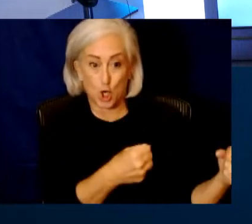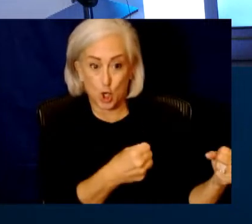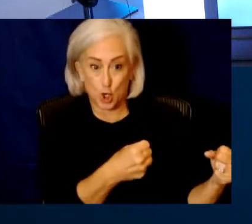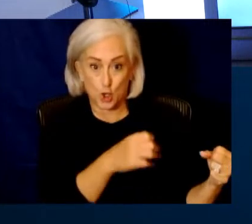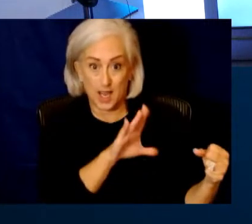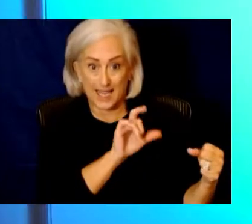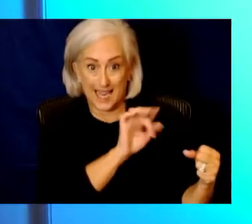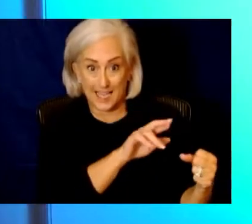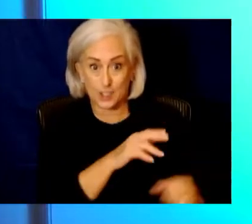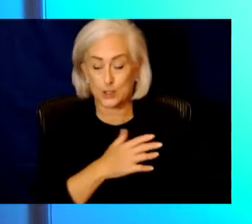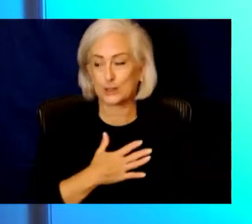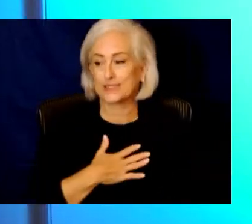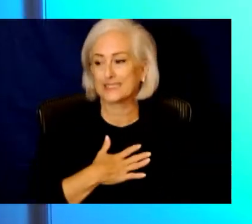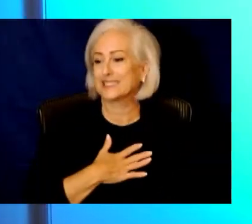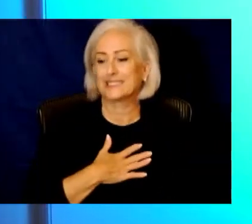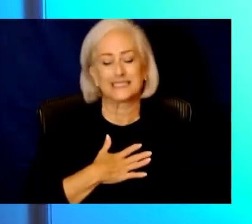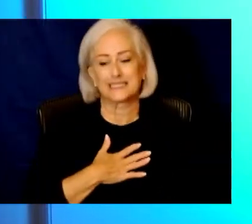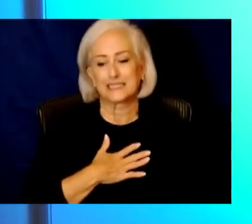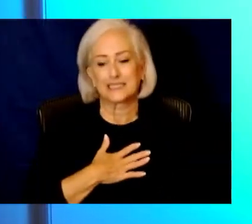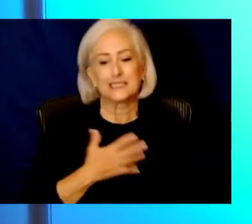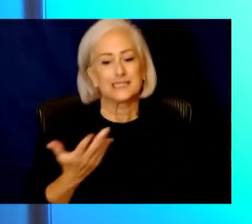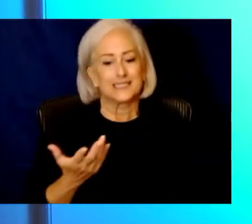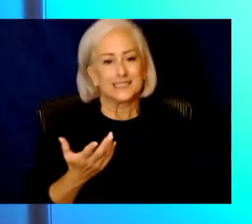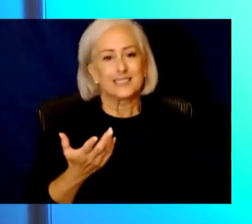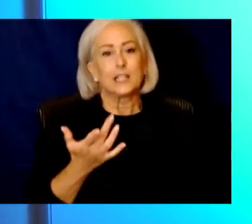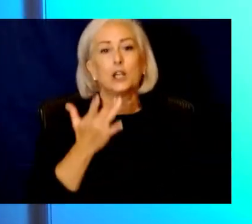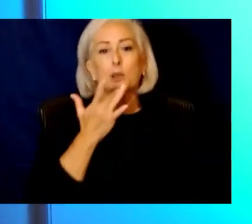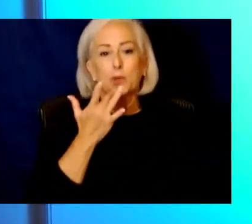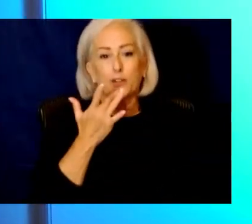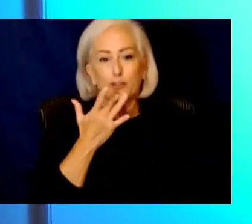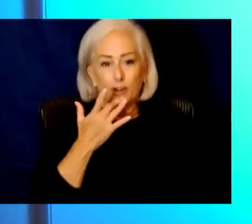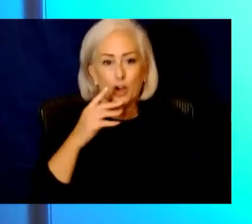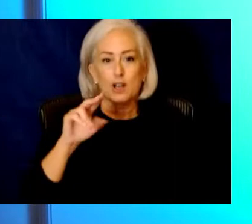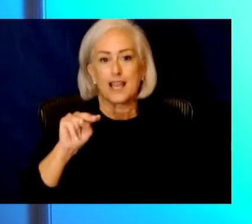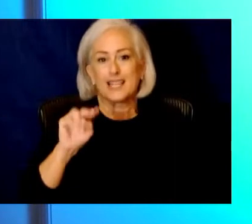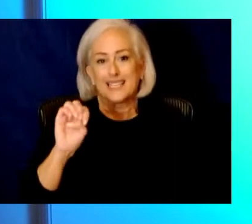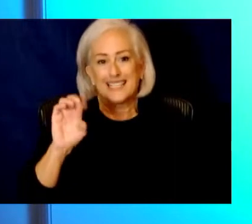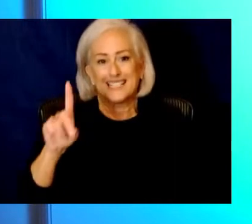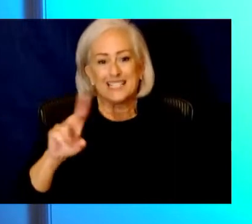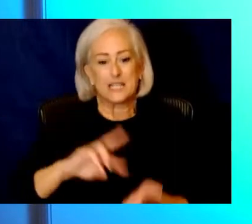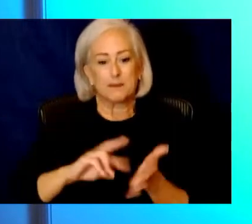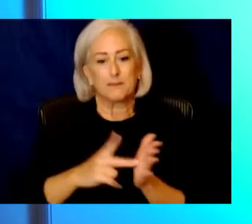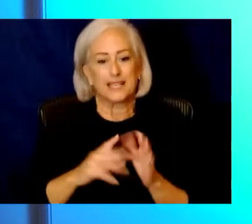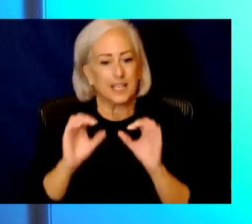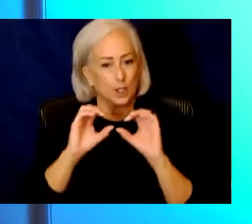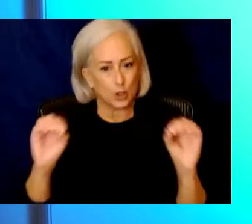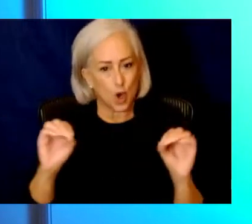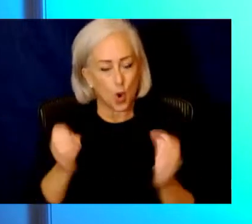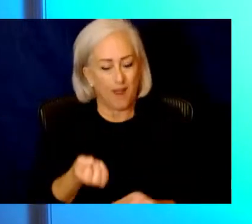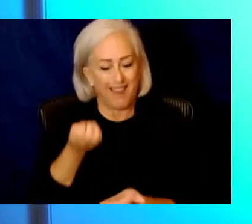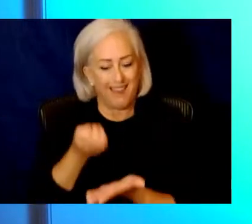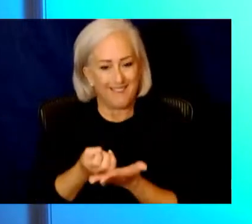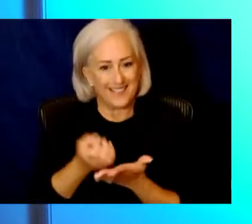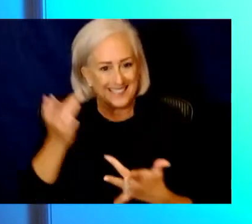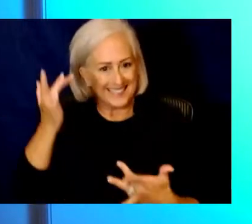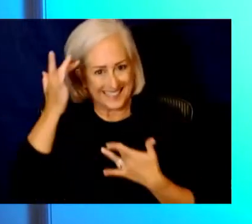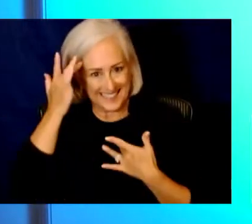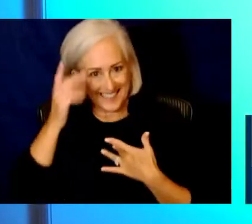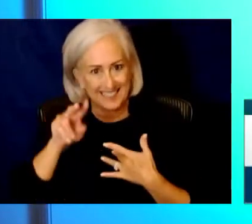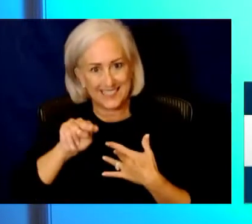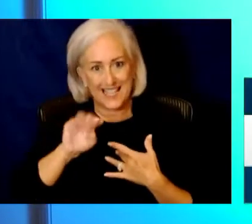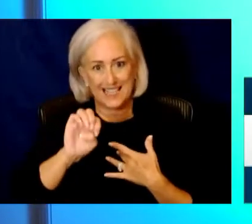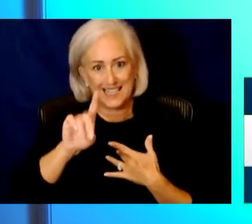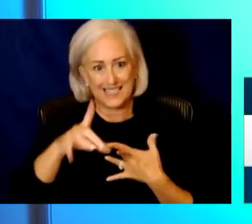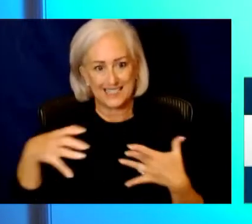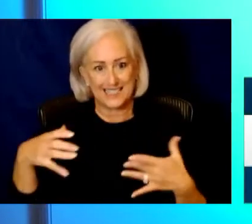Oh, that's a tough term. We prefer the term NED, no evidence of disease. We try to withhold that term